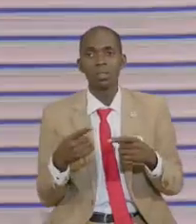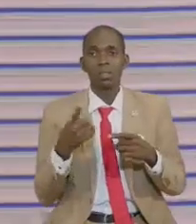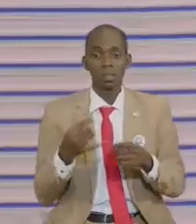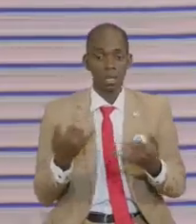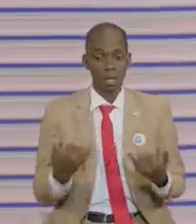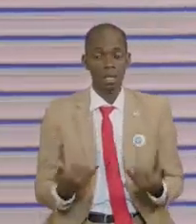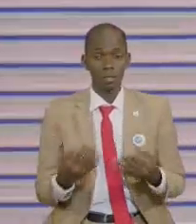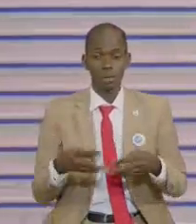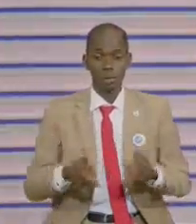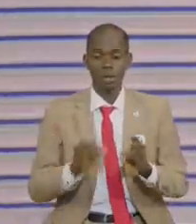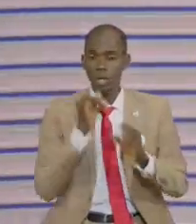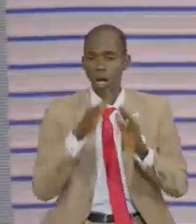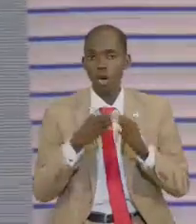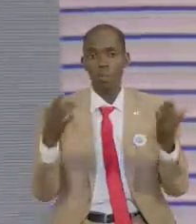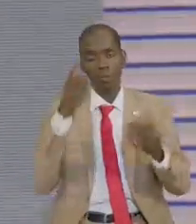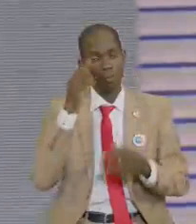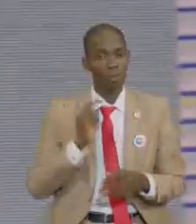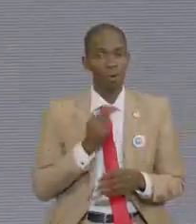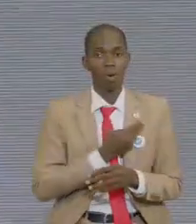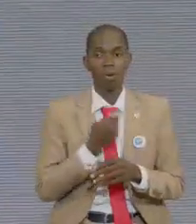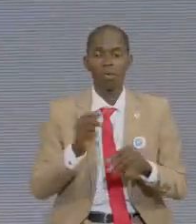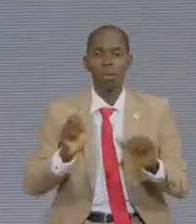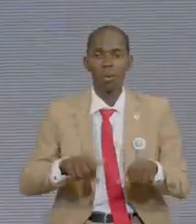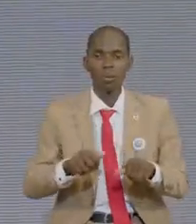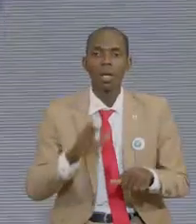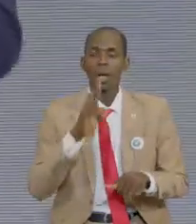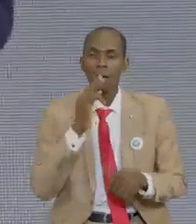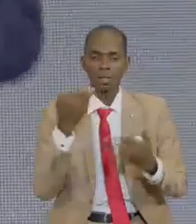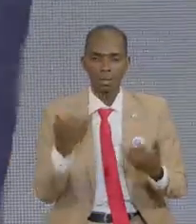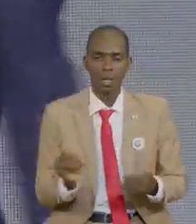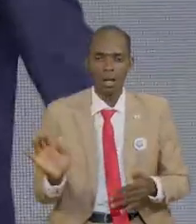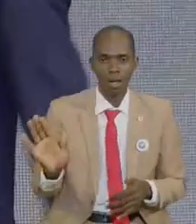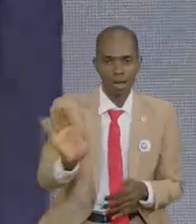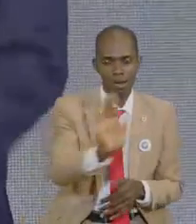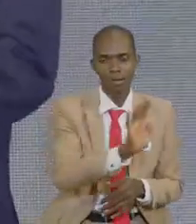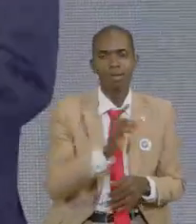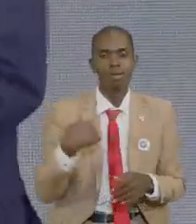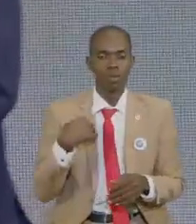for us, the possibilities are ours, we can.